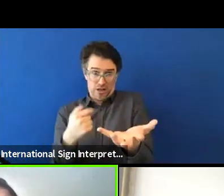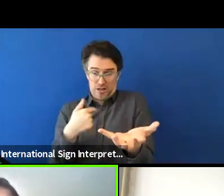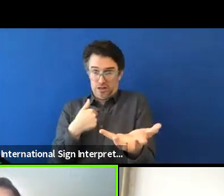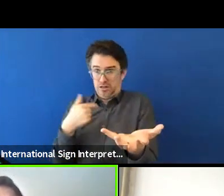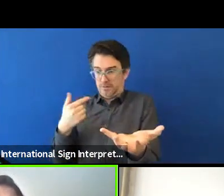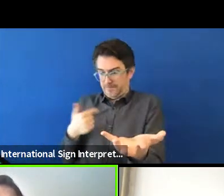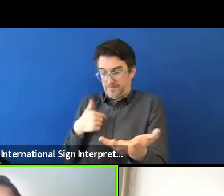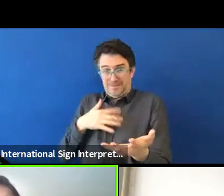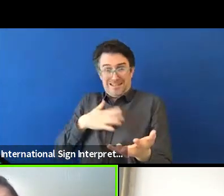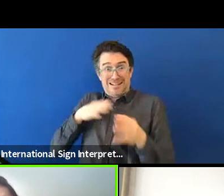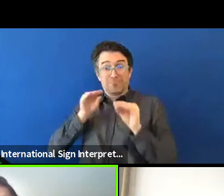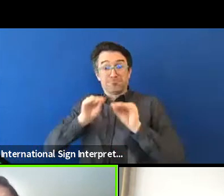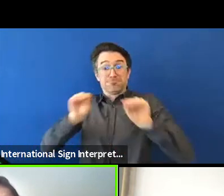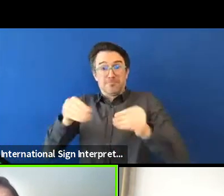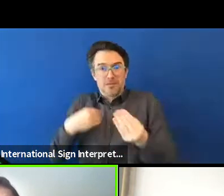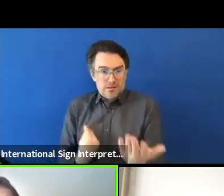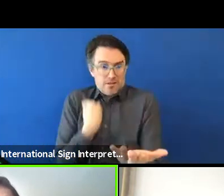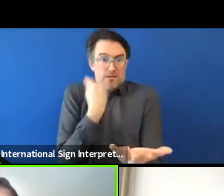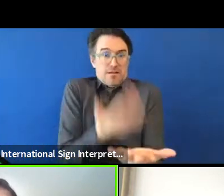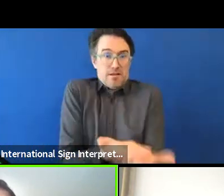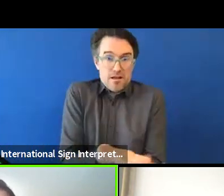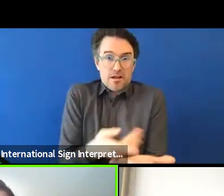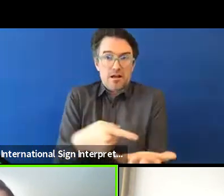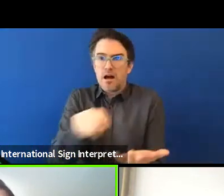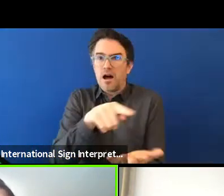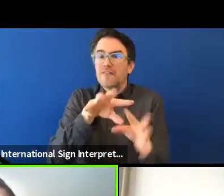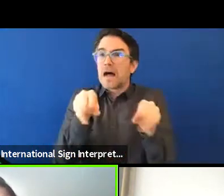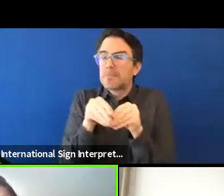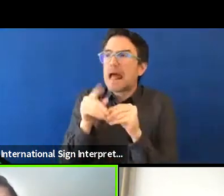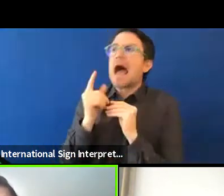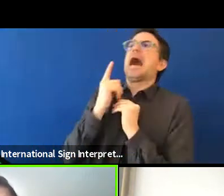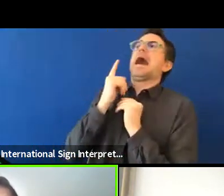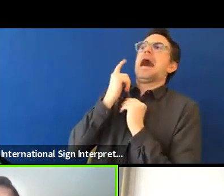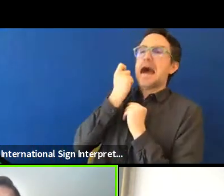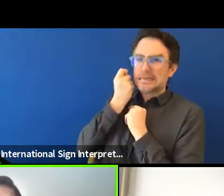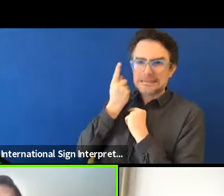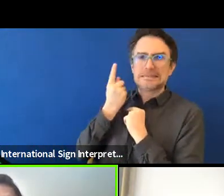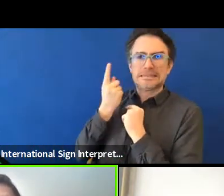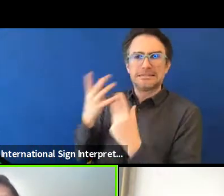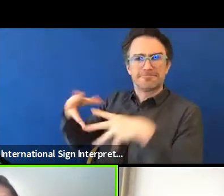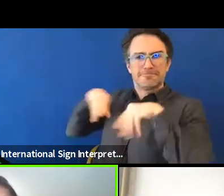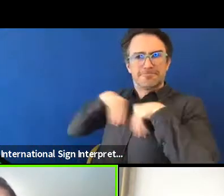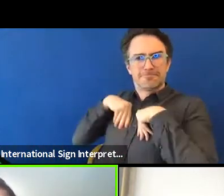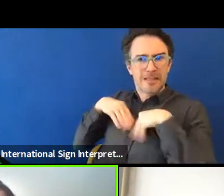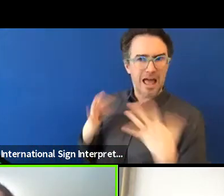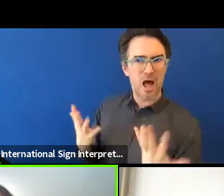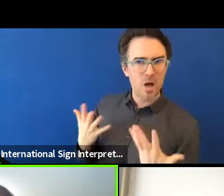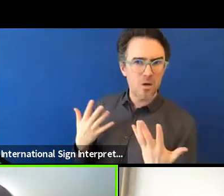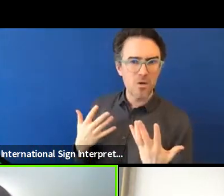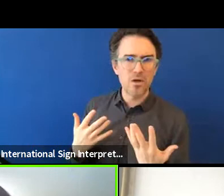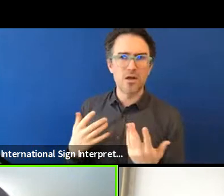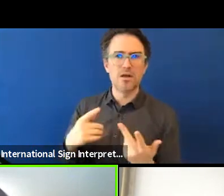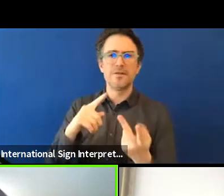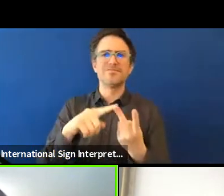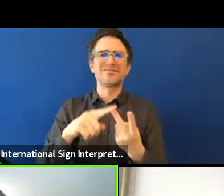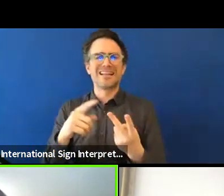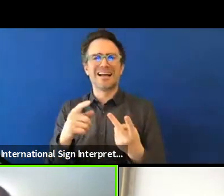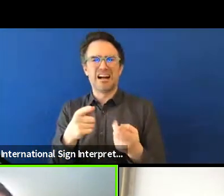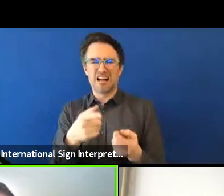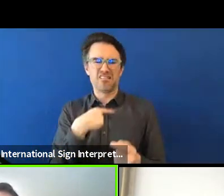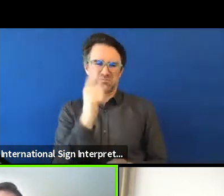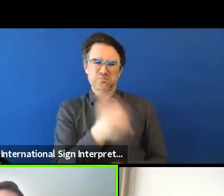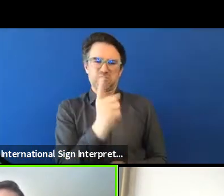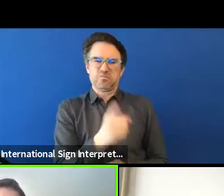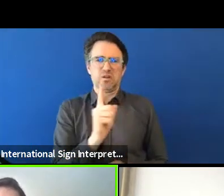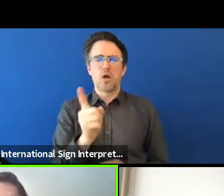without condemning them or judging them, offering them an alternative. So I think in that sense,